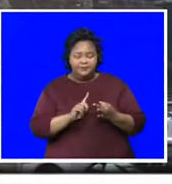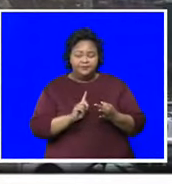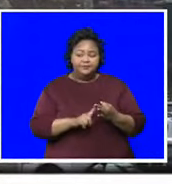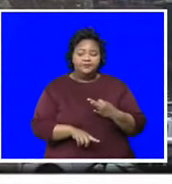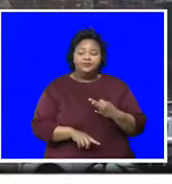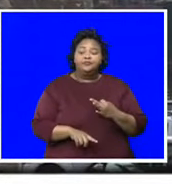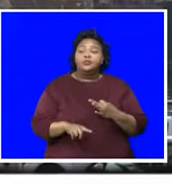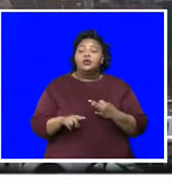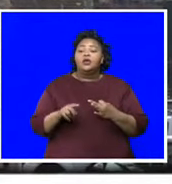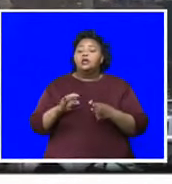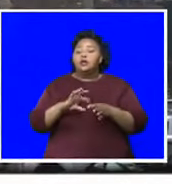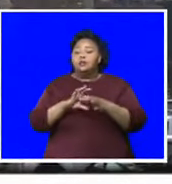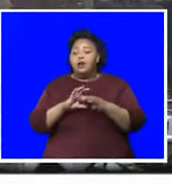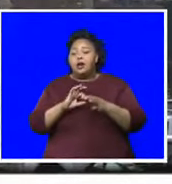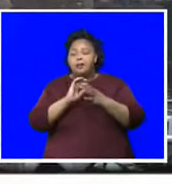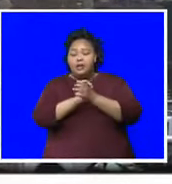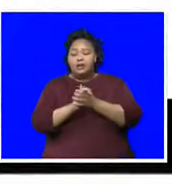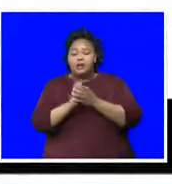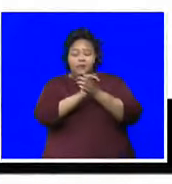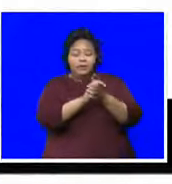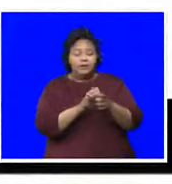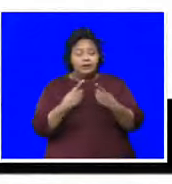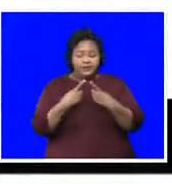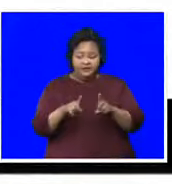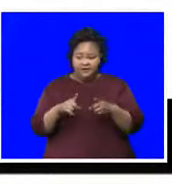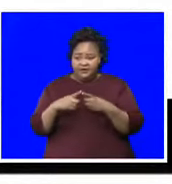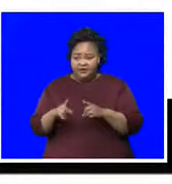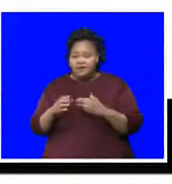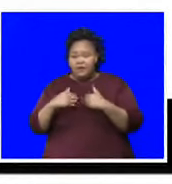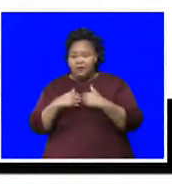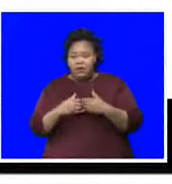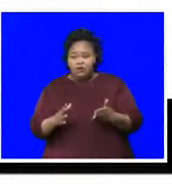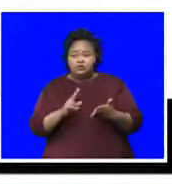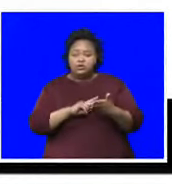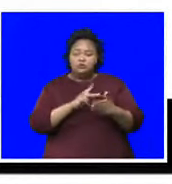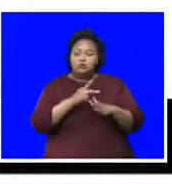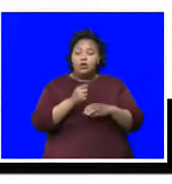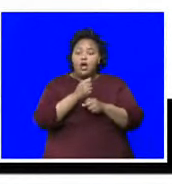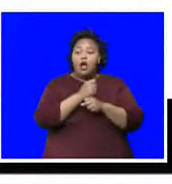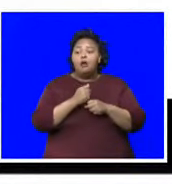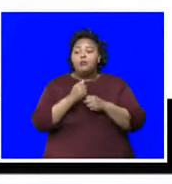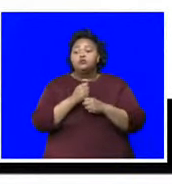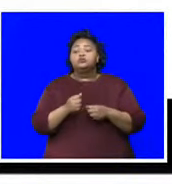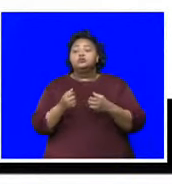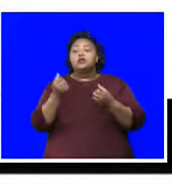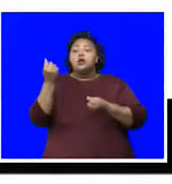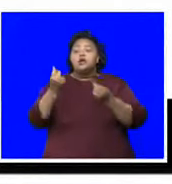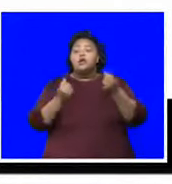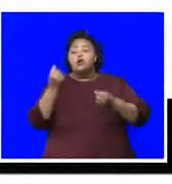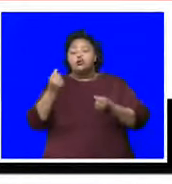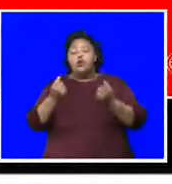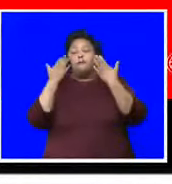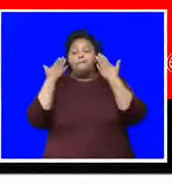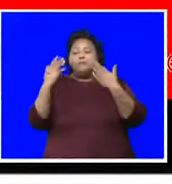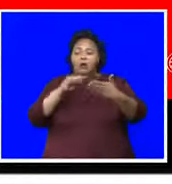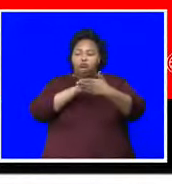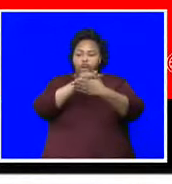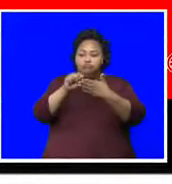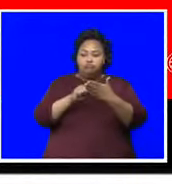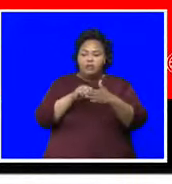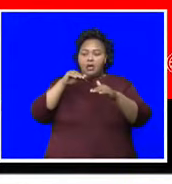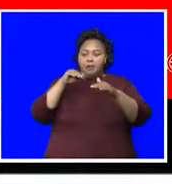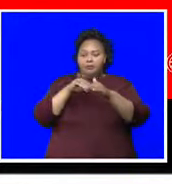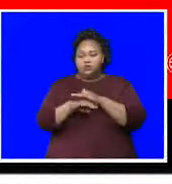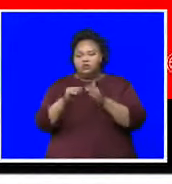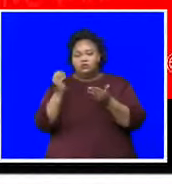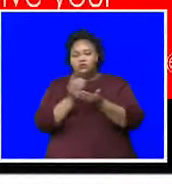Technology and different stakeholders has led to the launch of the Motor Vehicle License Disc Collection and Distribution through Eswatini